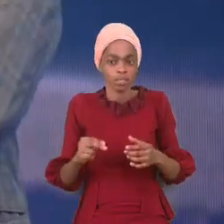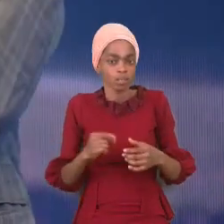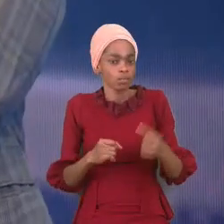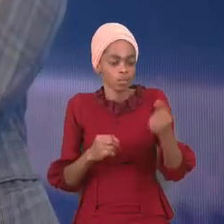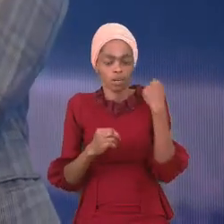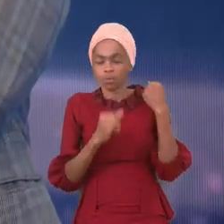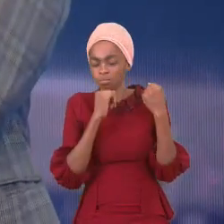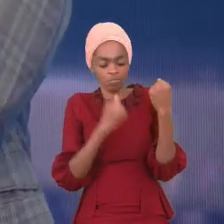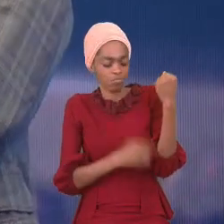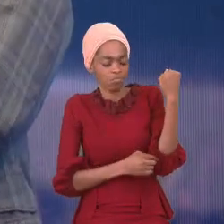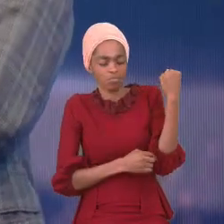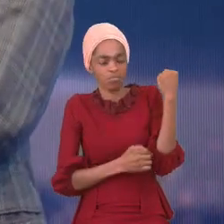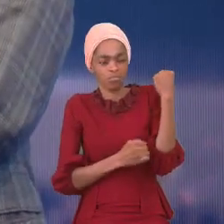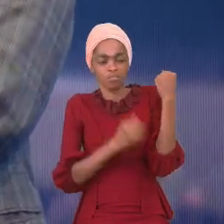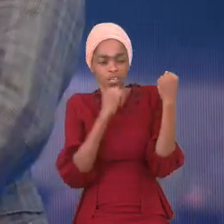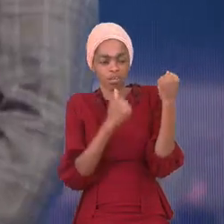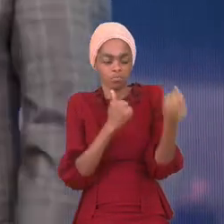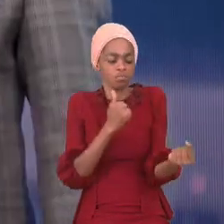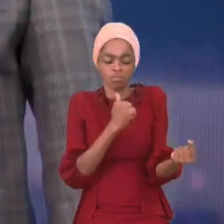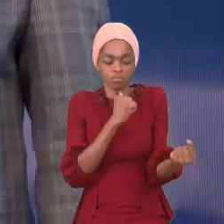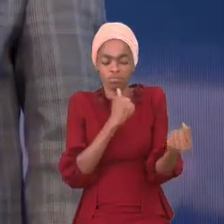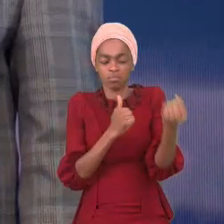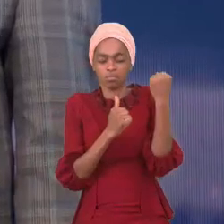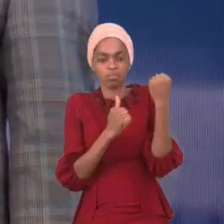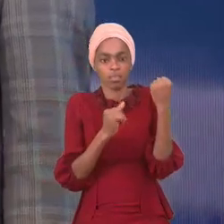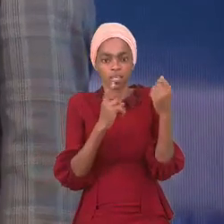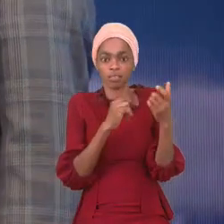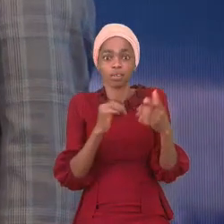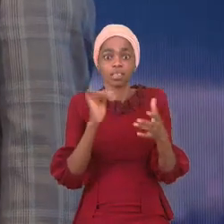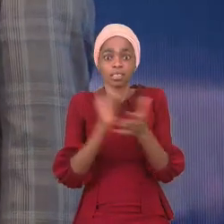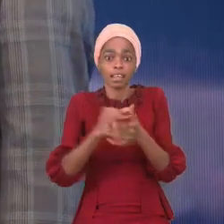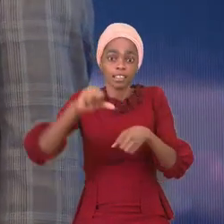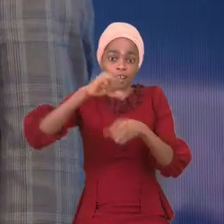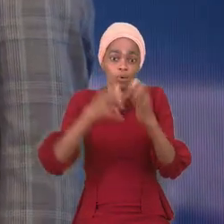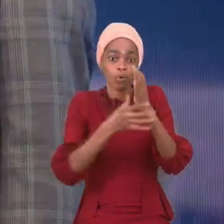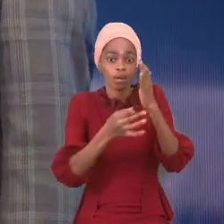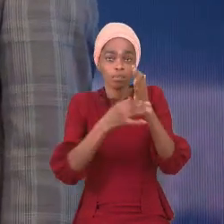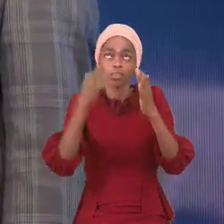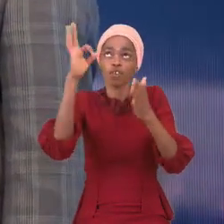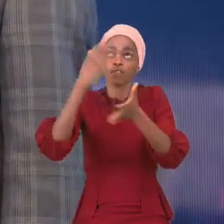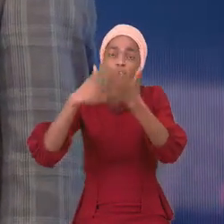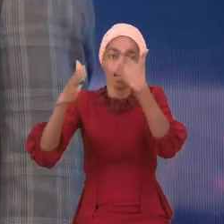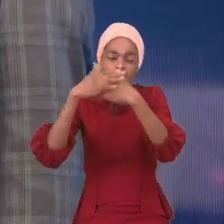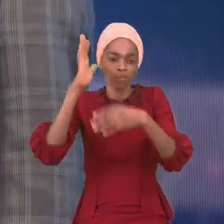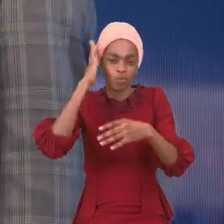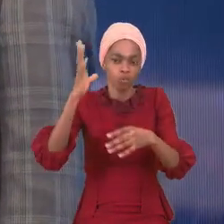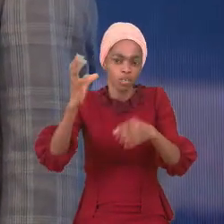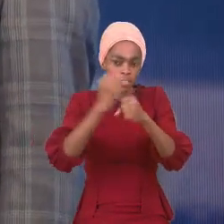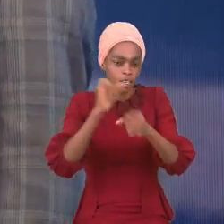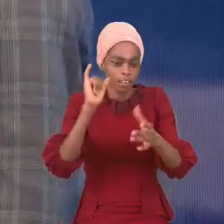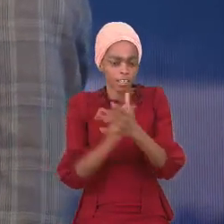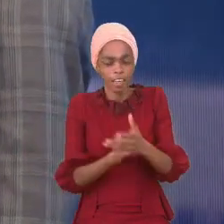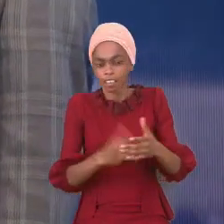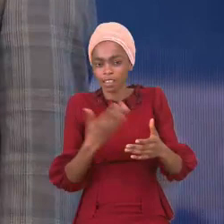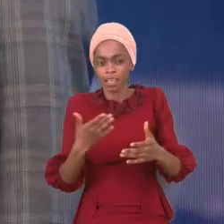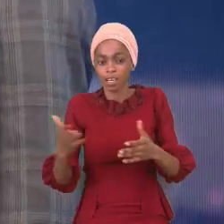it. It just chief like that. The ointment of heaven will take that friction and